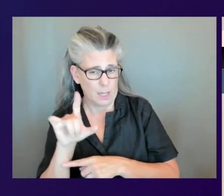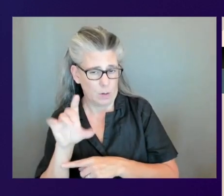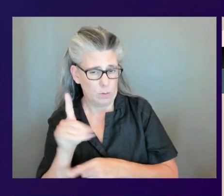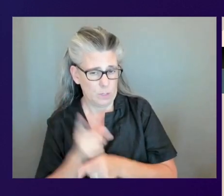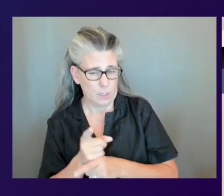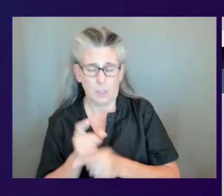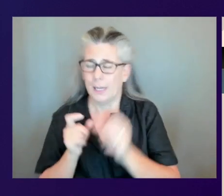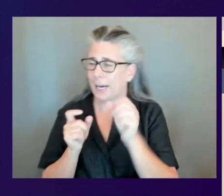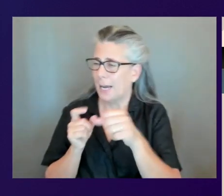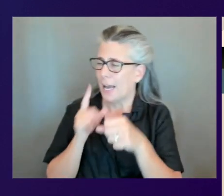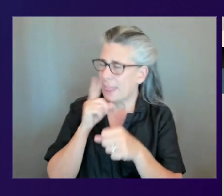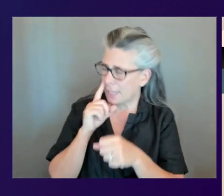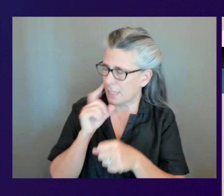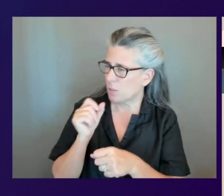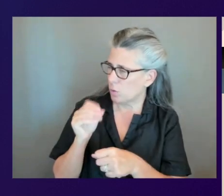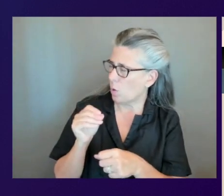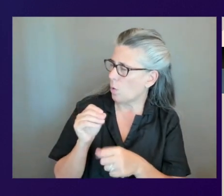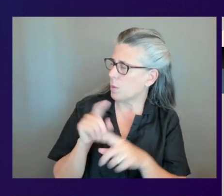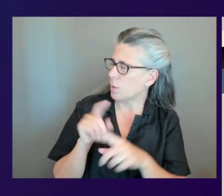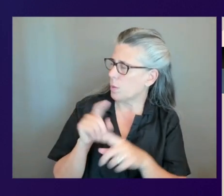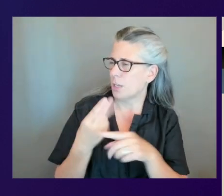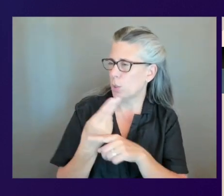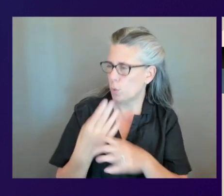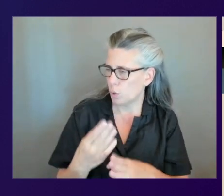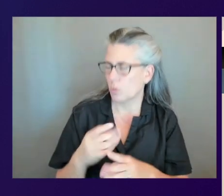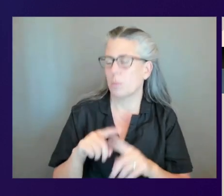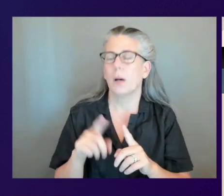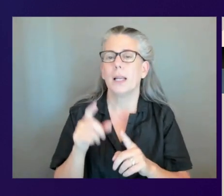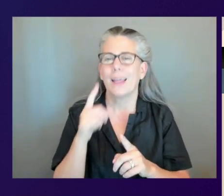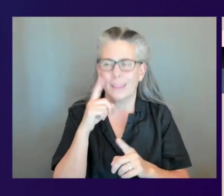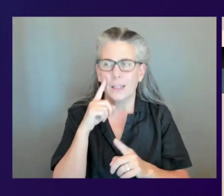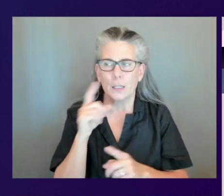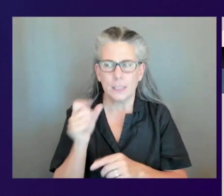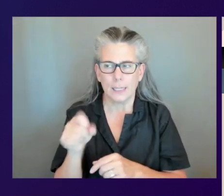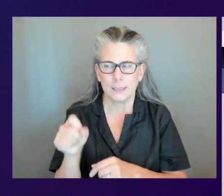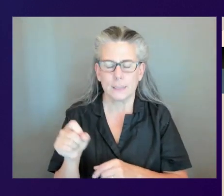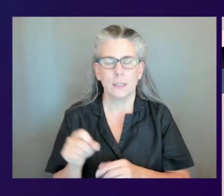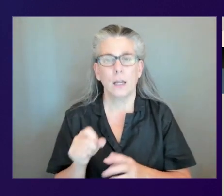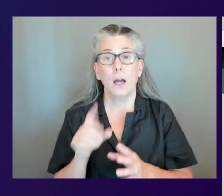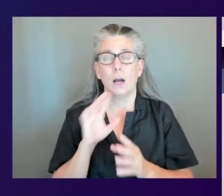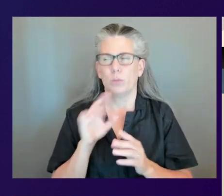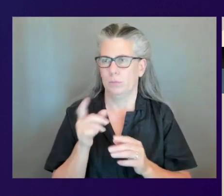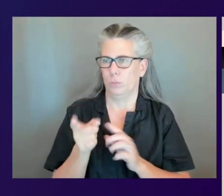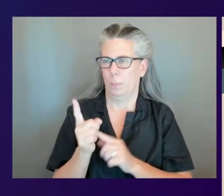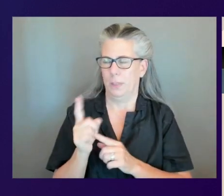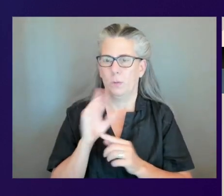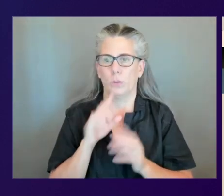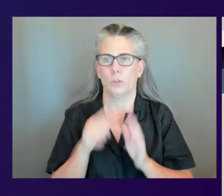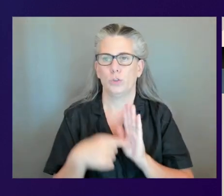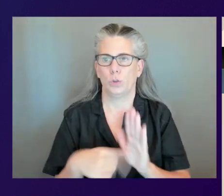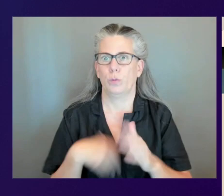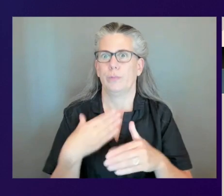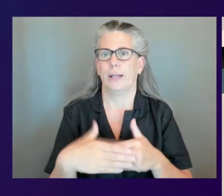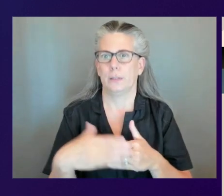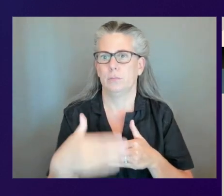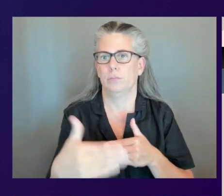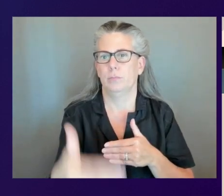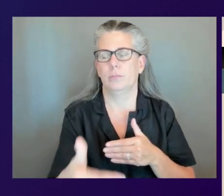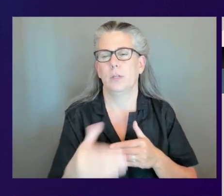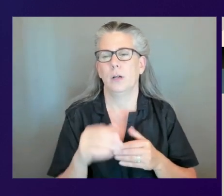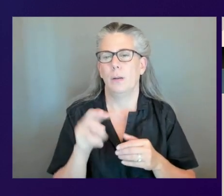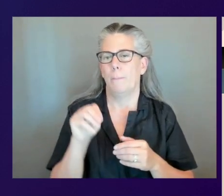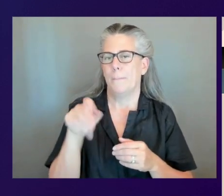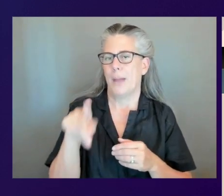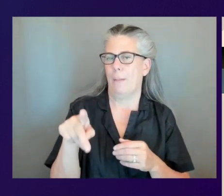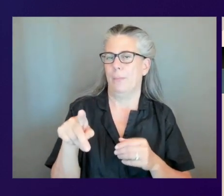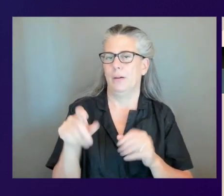on how you want to go about things. I'll show you in a minute. There's a really nice map where you can see where all of your resources are in the